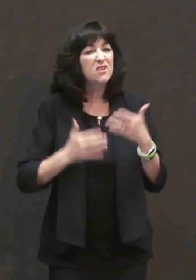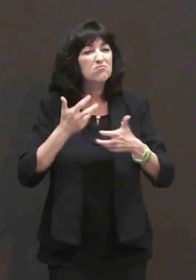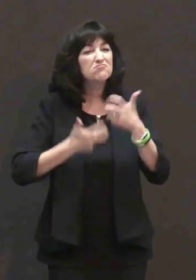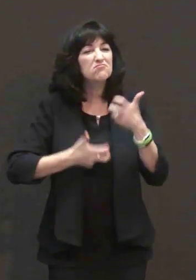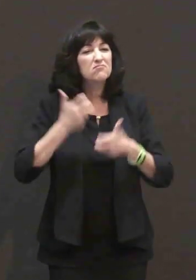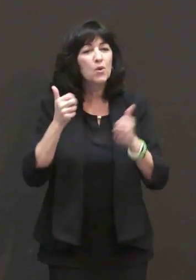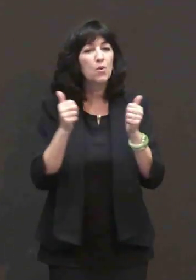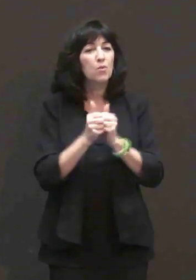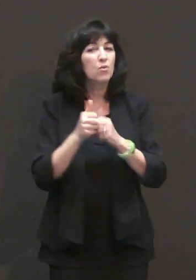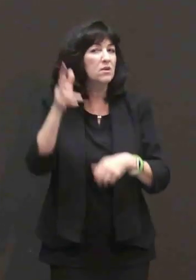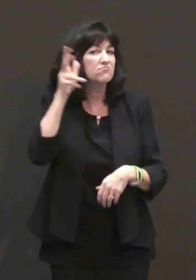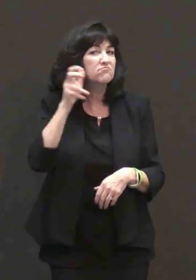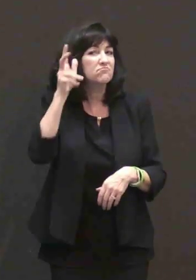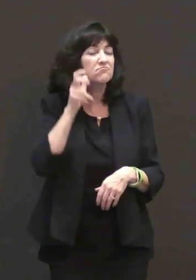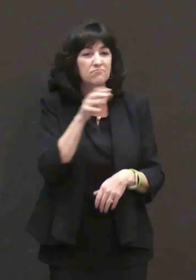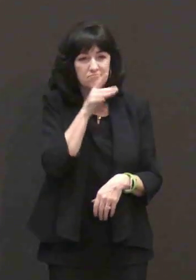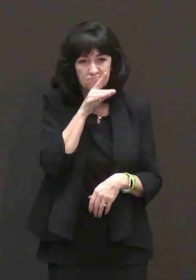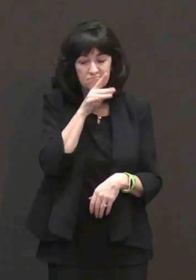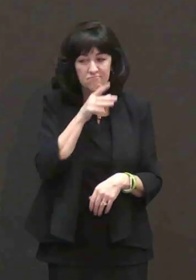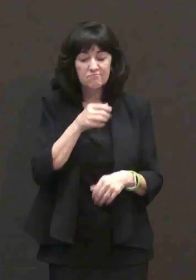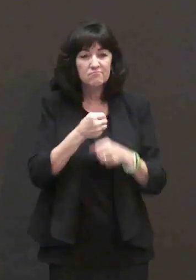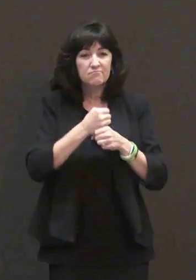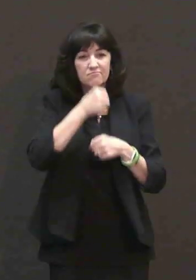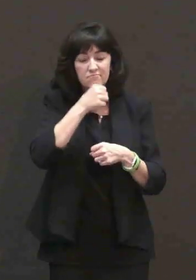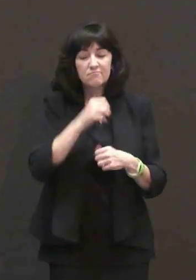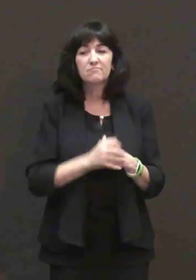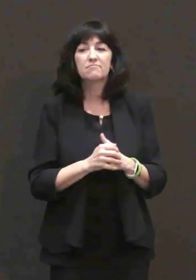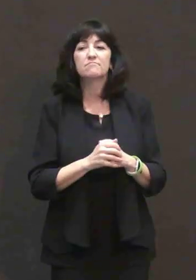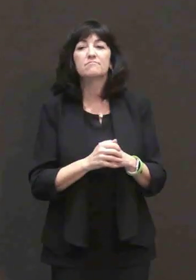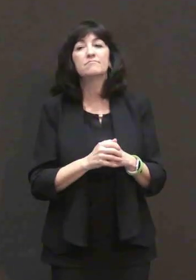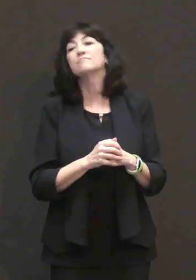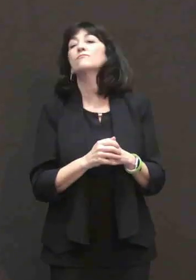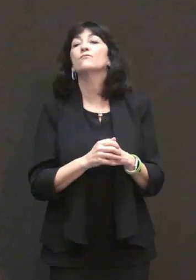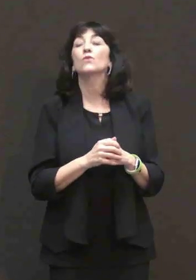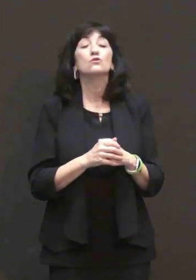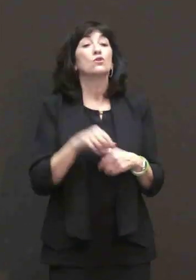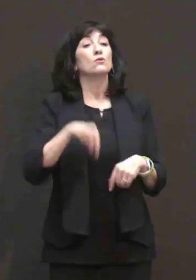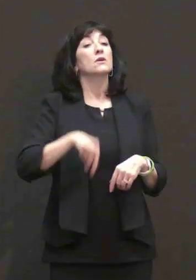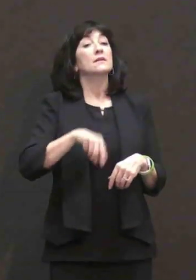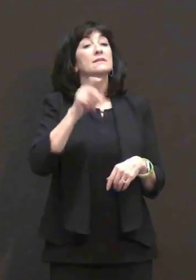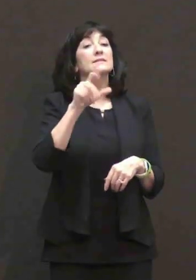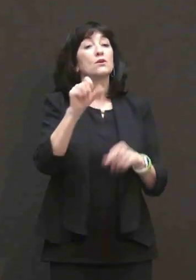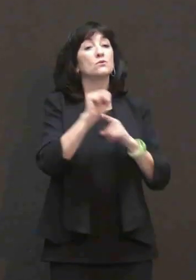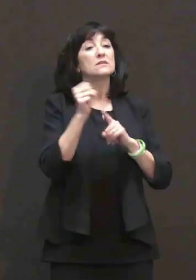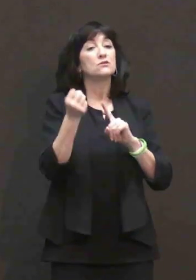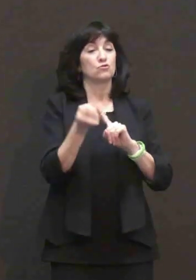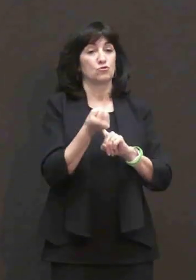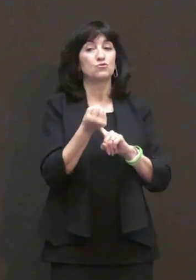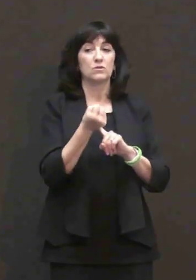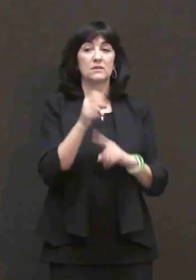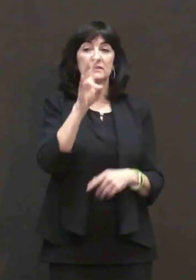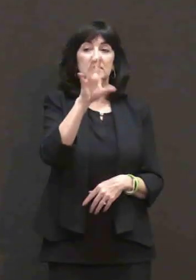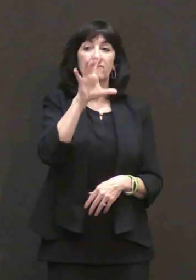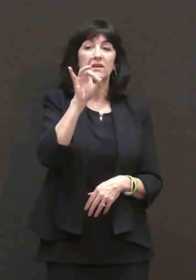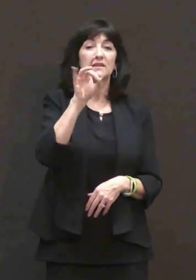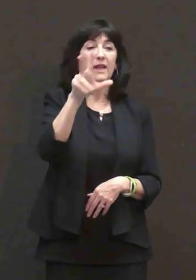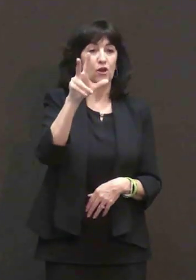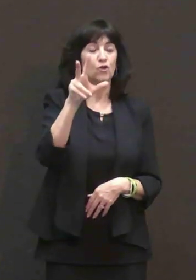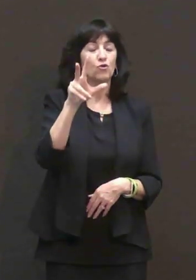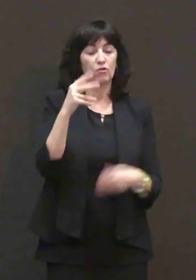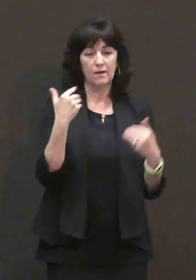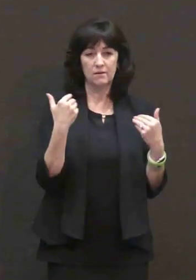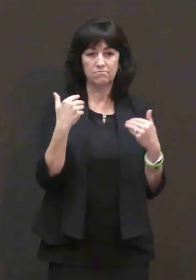problems with the audio. So the situation in Delaware, just a brief overview. As of yesterday, 783 positive